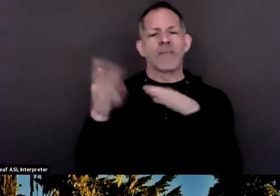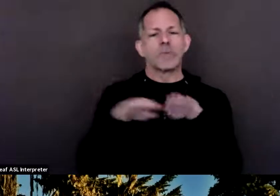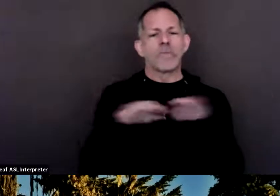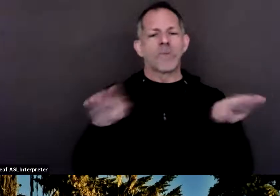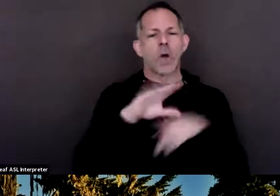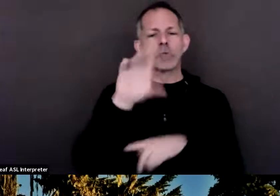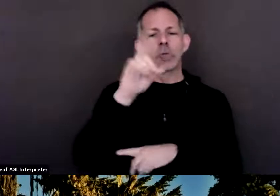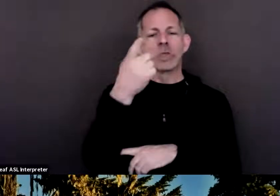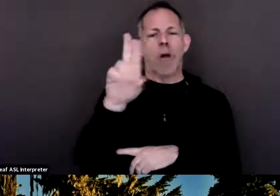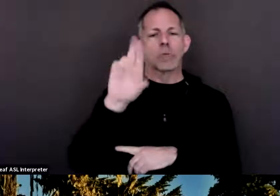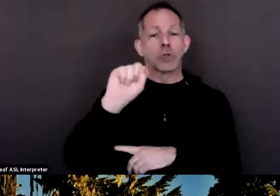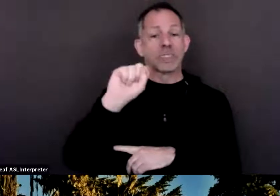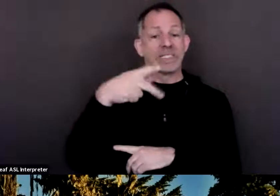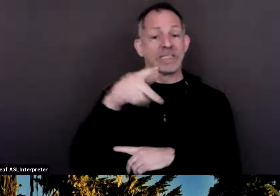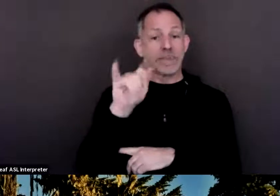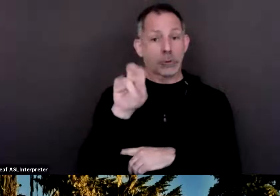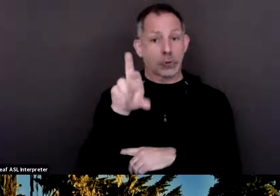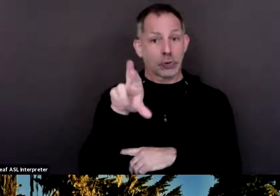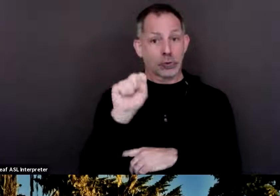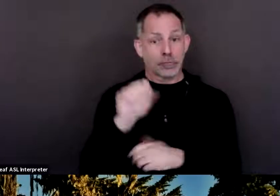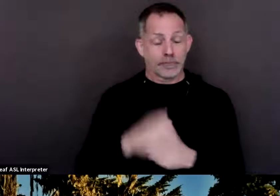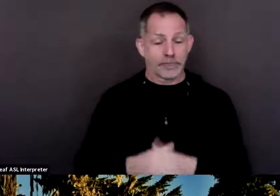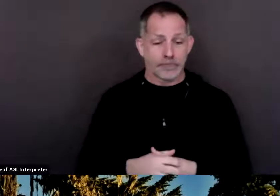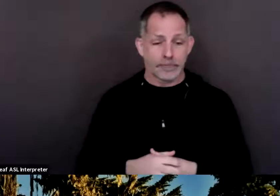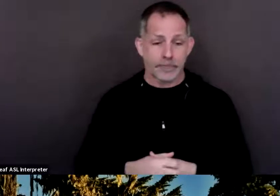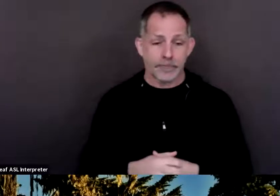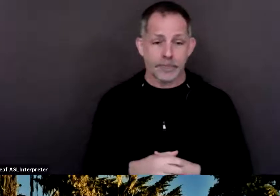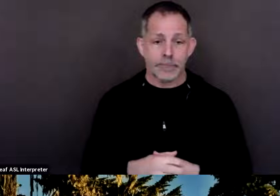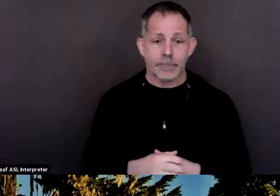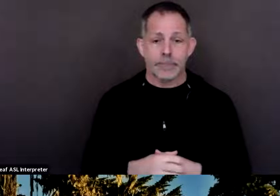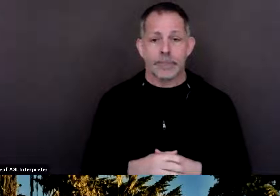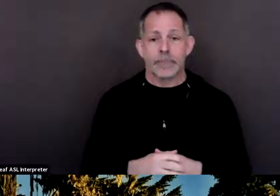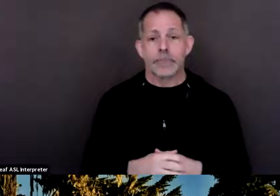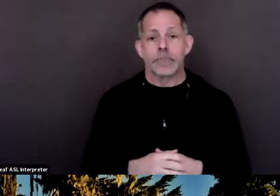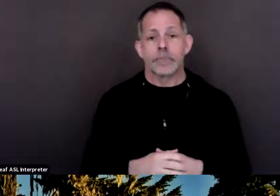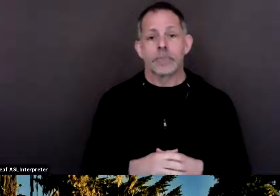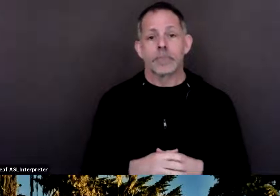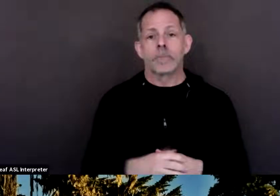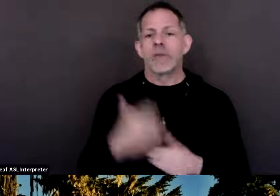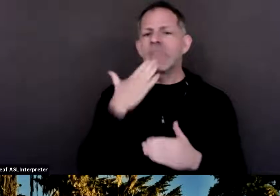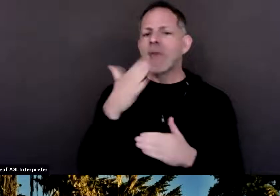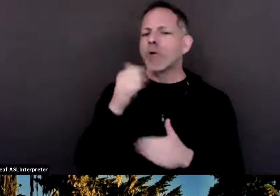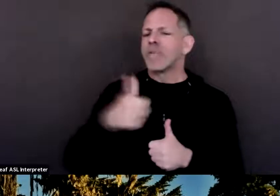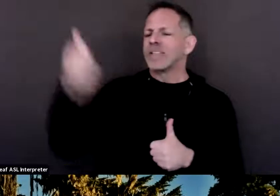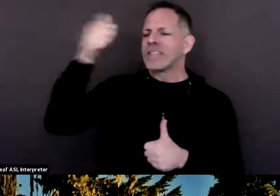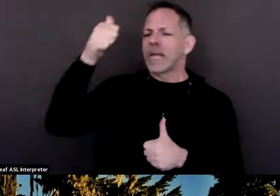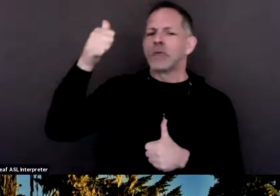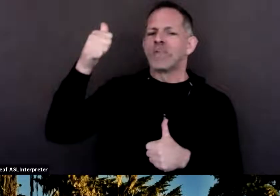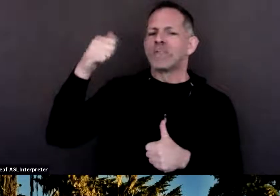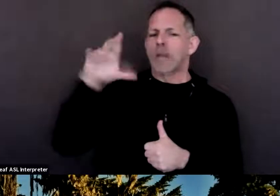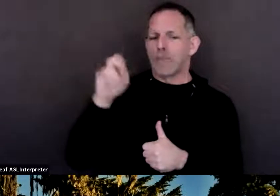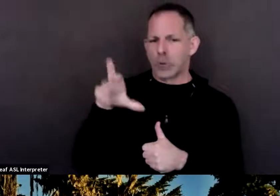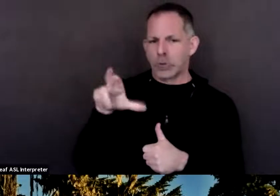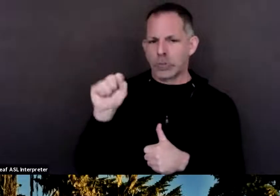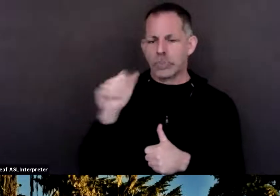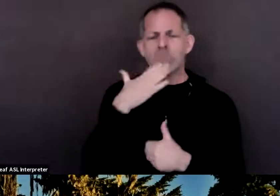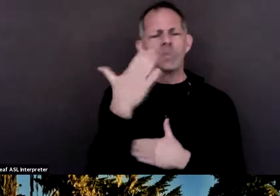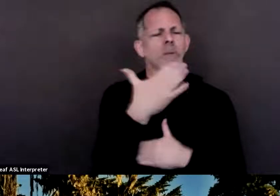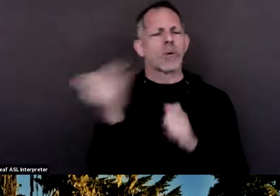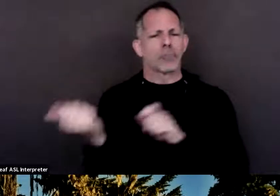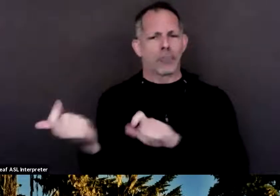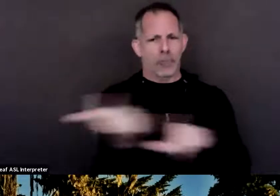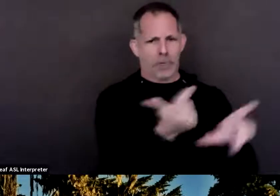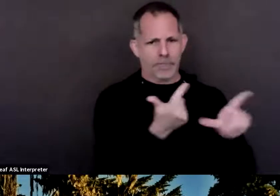Well, thank you, Executive Summers, and good morning, everyone. I'm going to start by just showing a